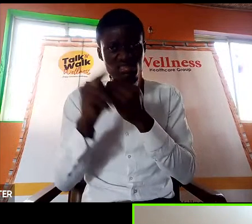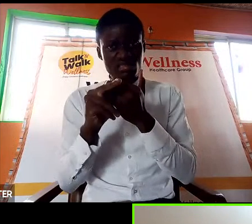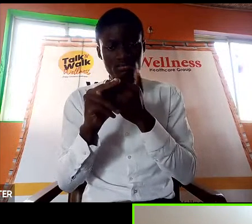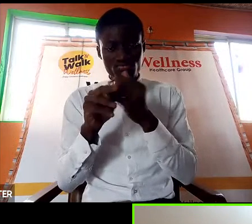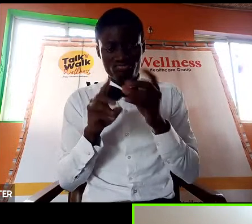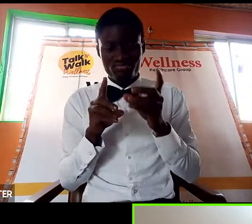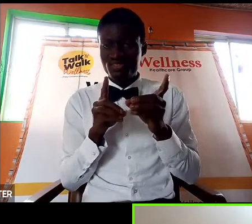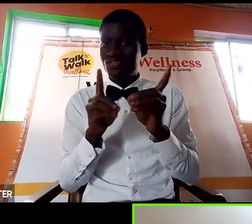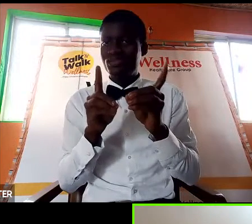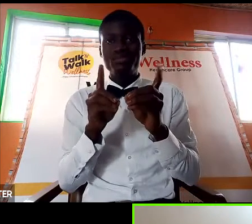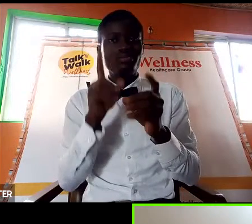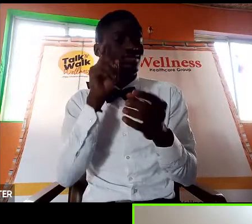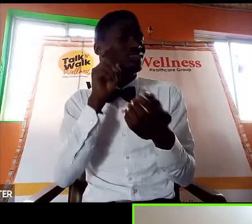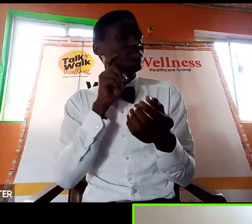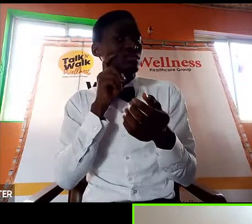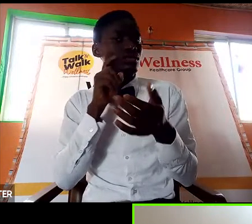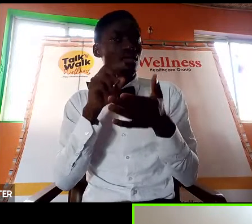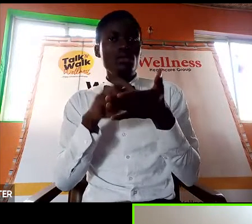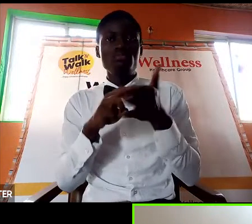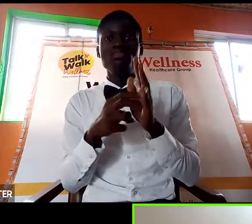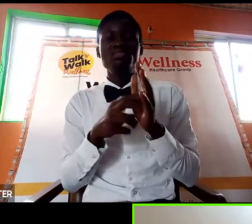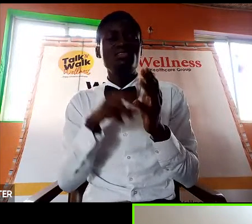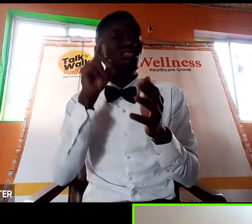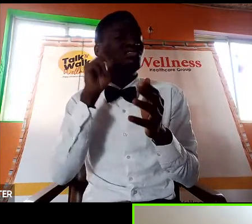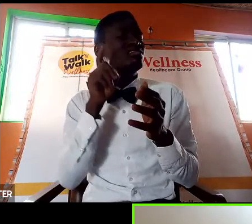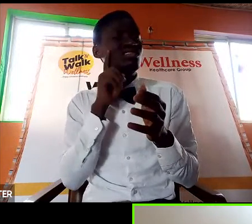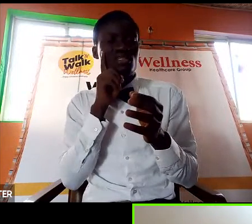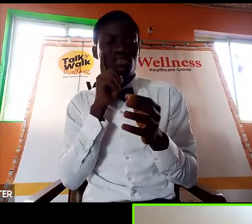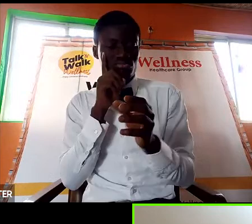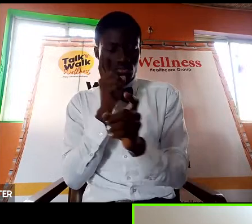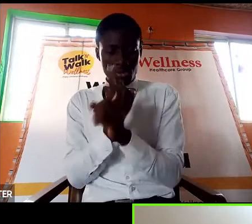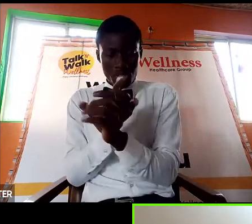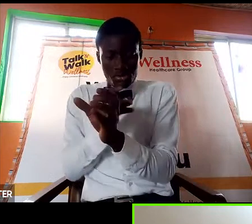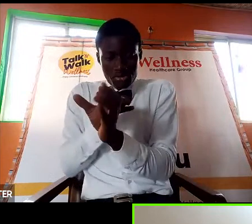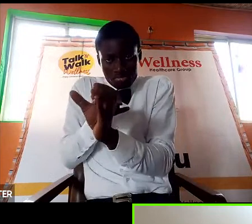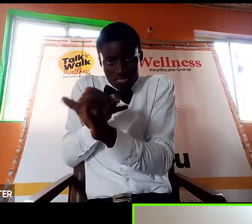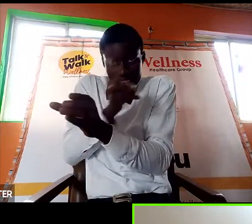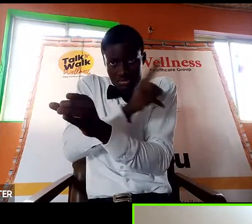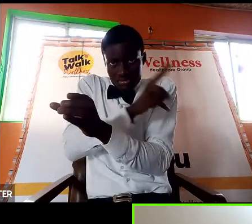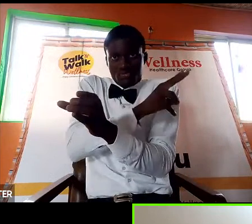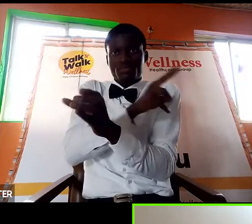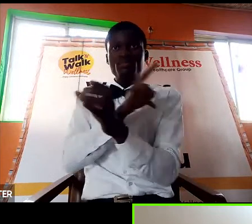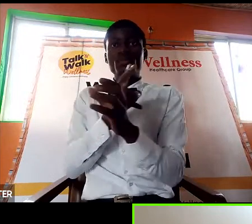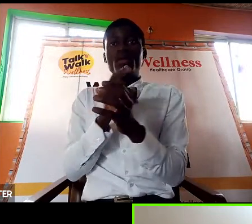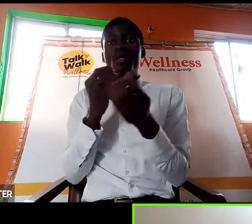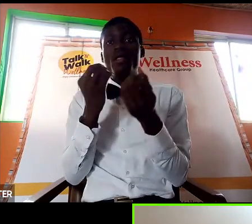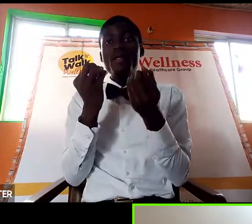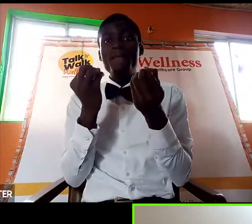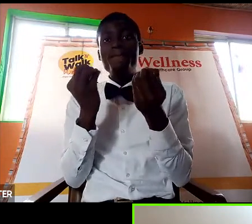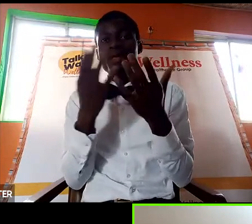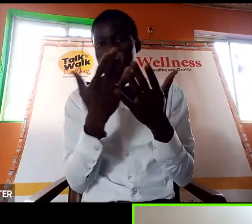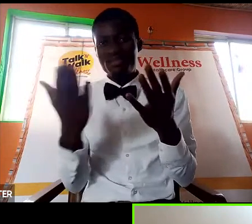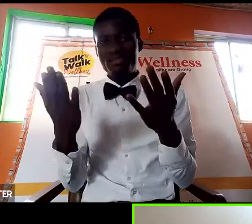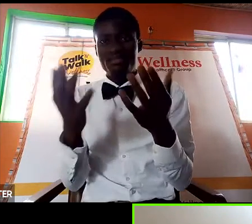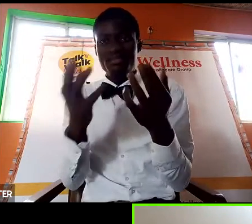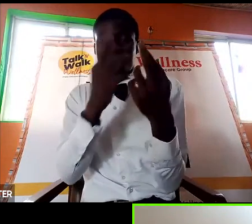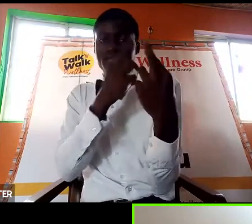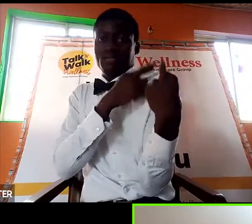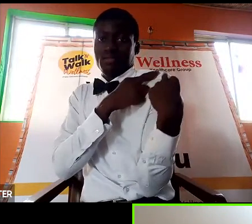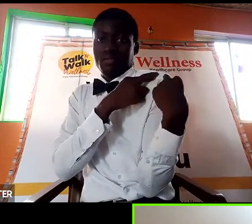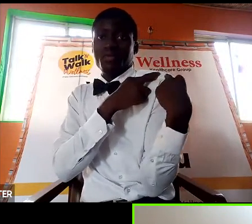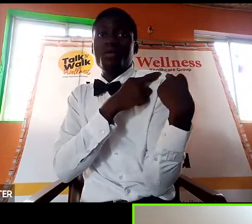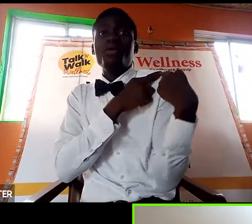then sex fly out of the window. So a lot of factors could be responsible: medical condition, performance anxiety, mental health